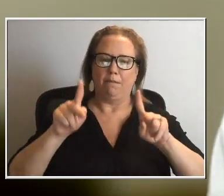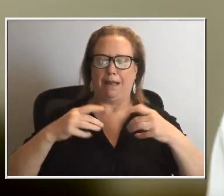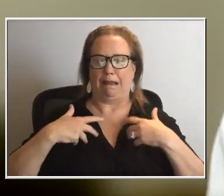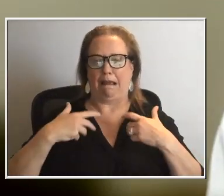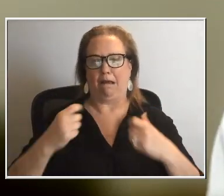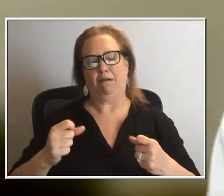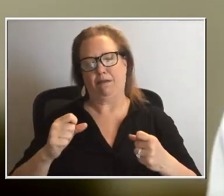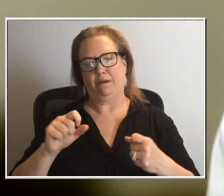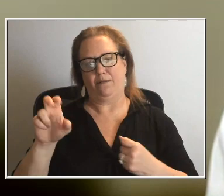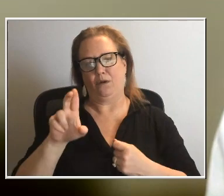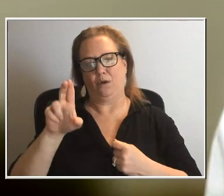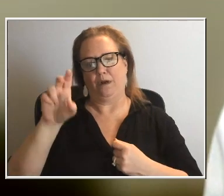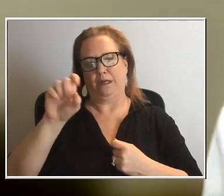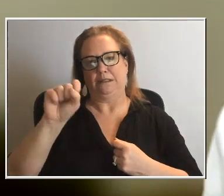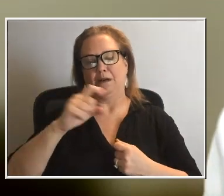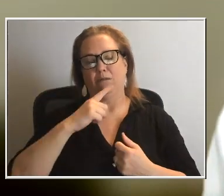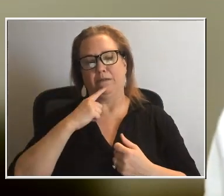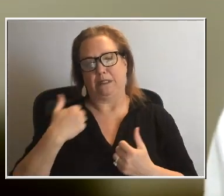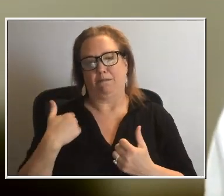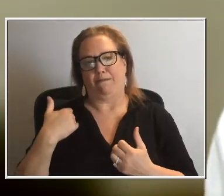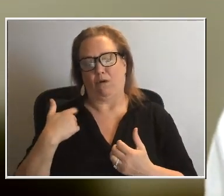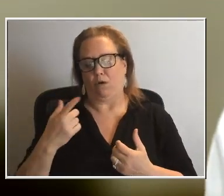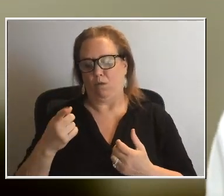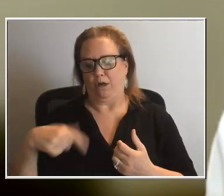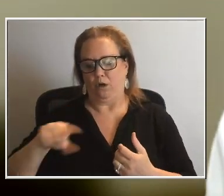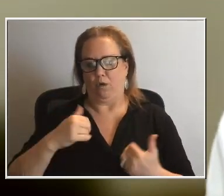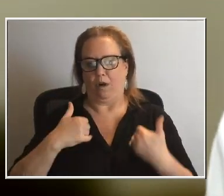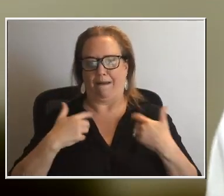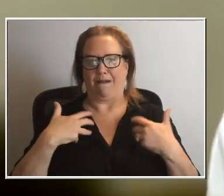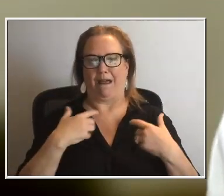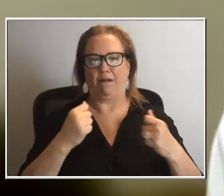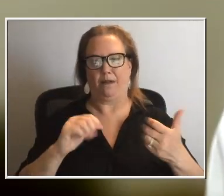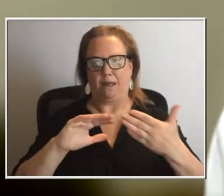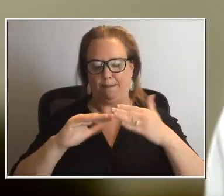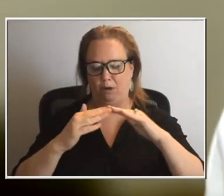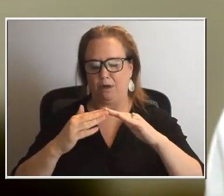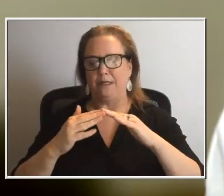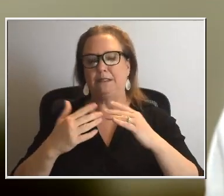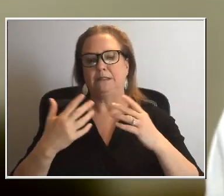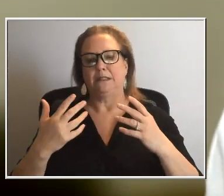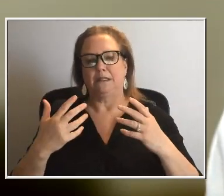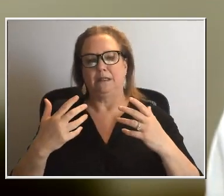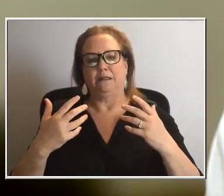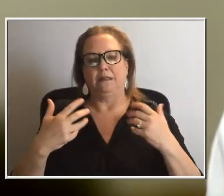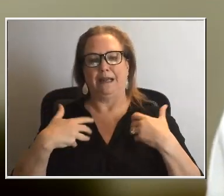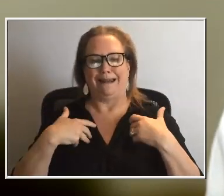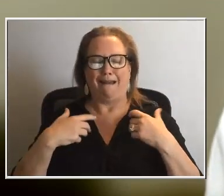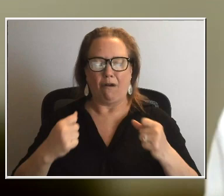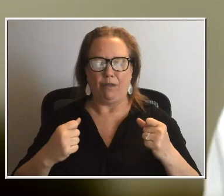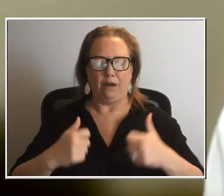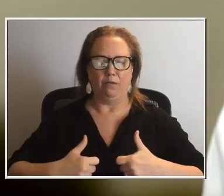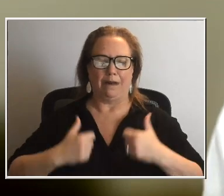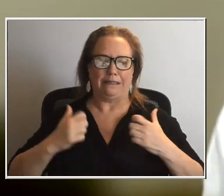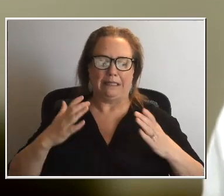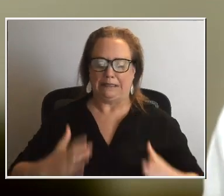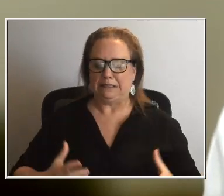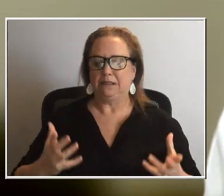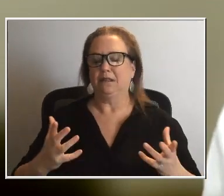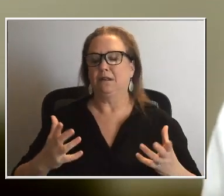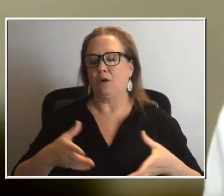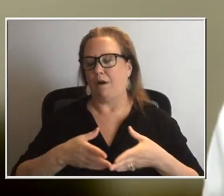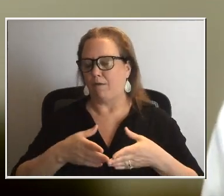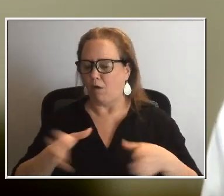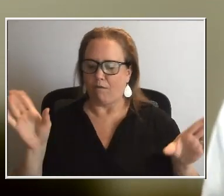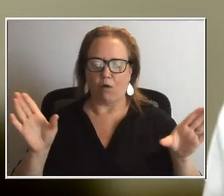the United States, and we've said this before, when you have healthy communities and healthy residents and citizens, you have